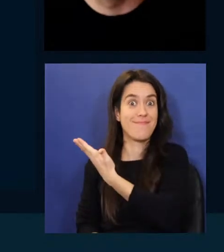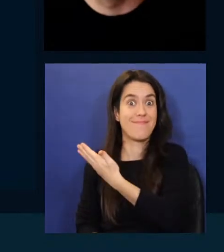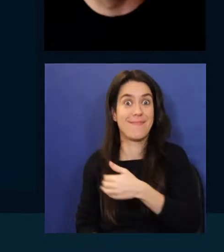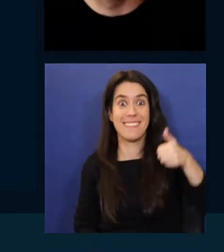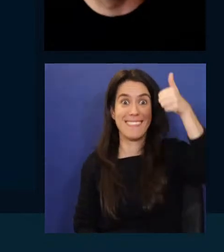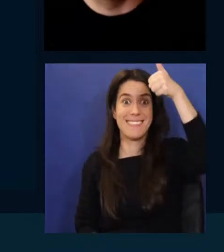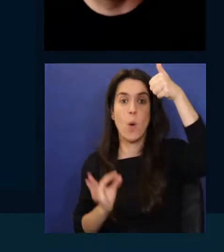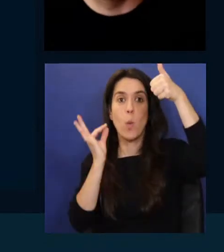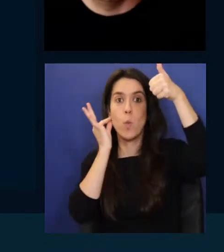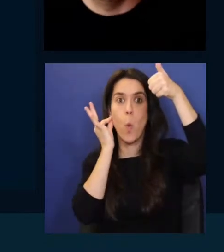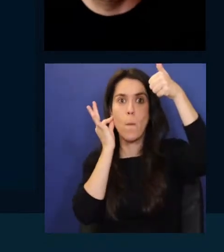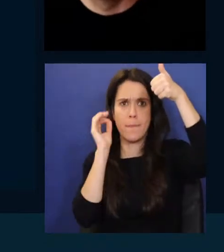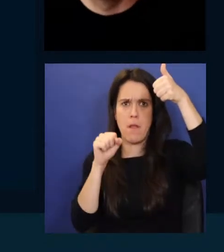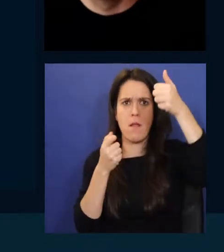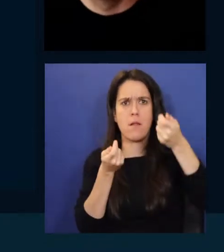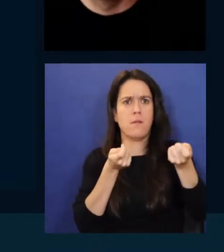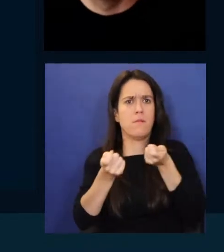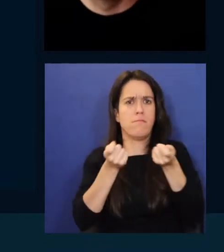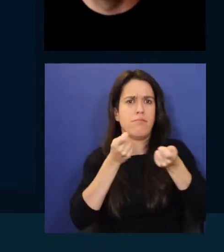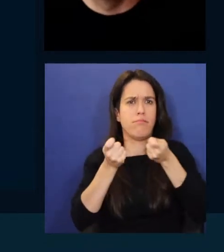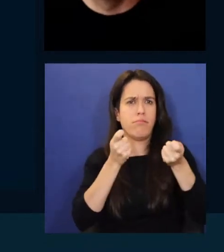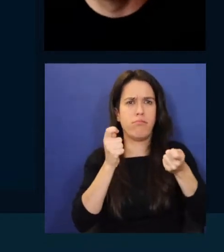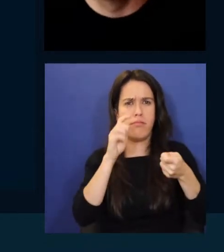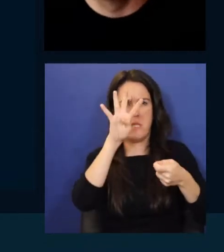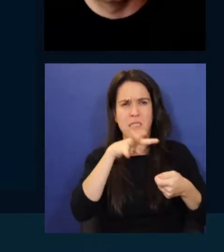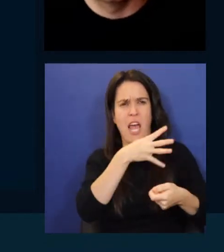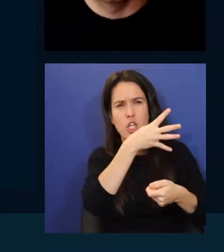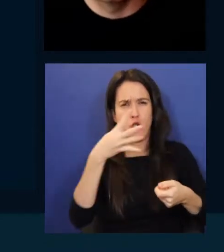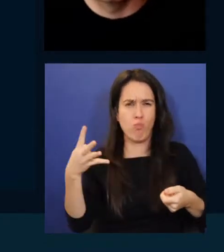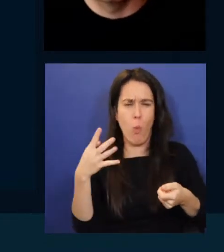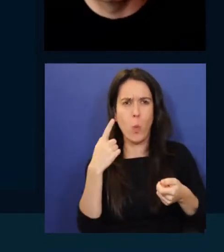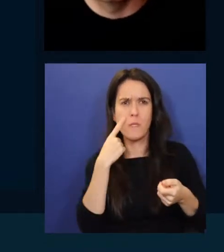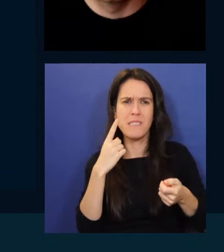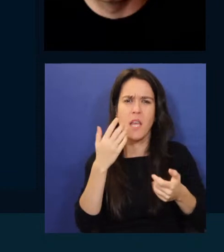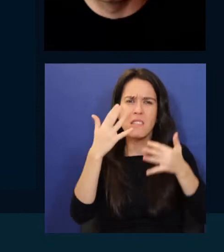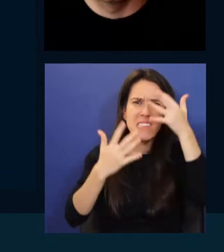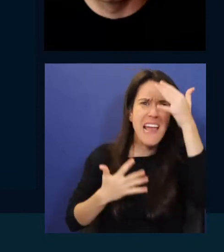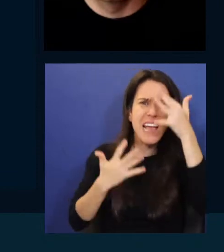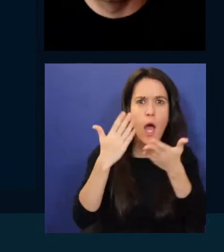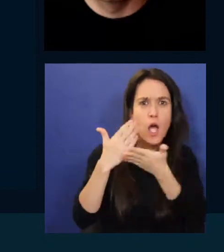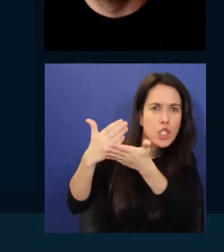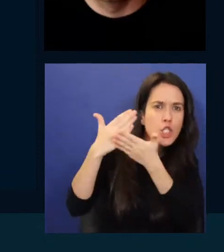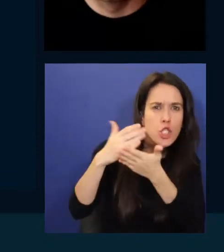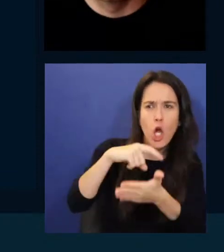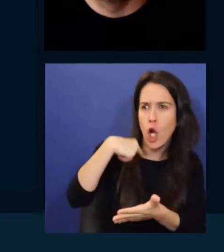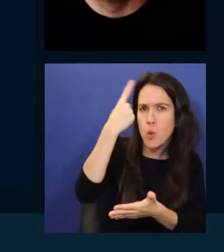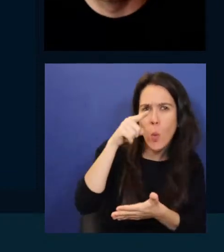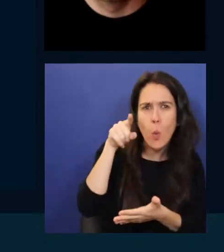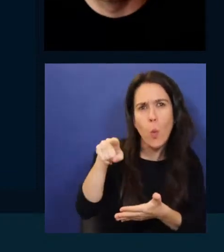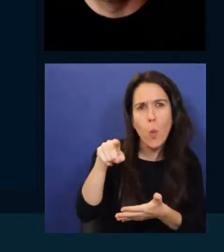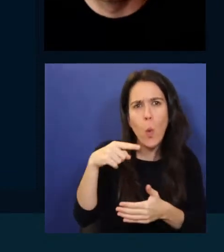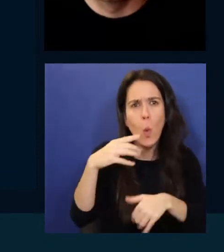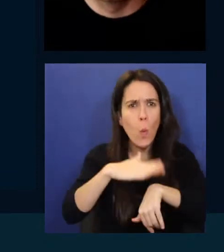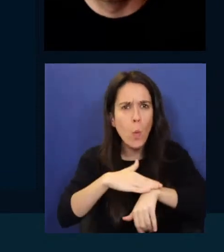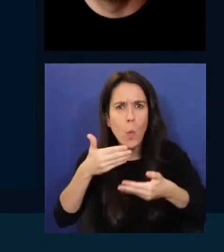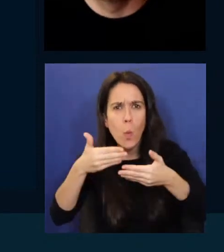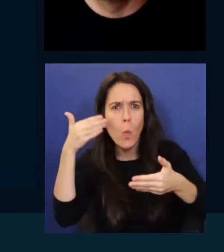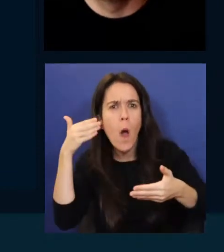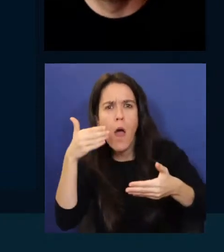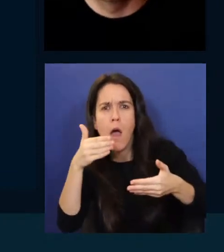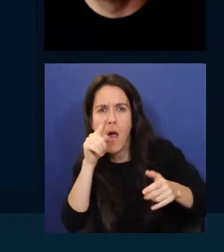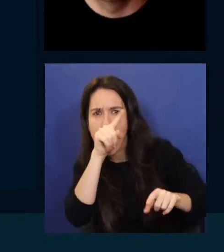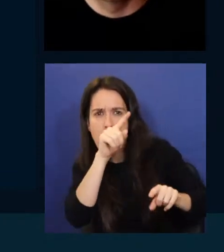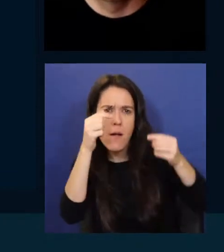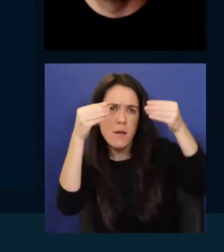from a single dashboard, keeping track of what data is shared with whom and when. She can also